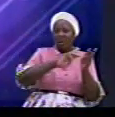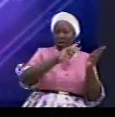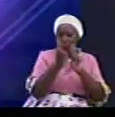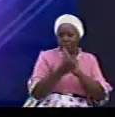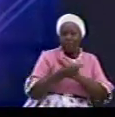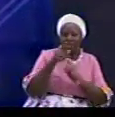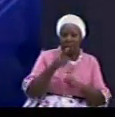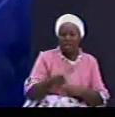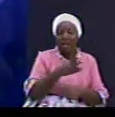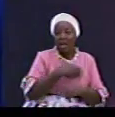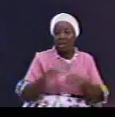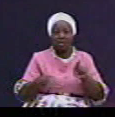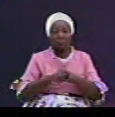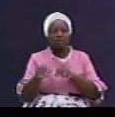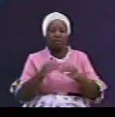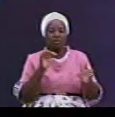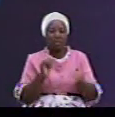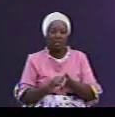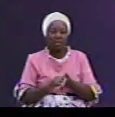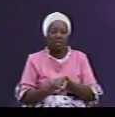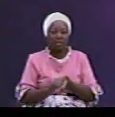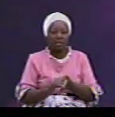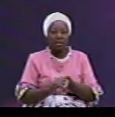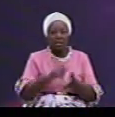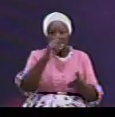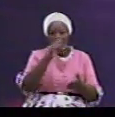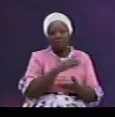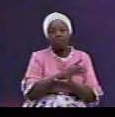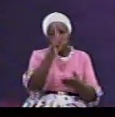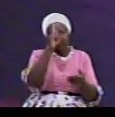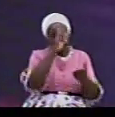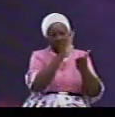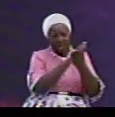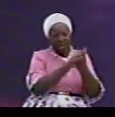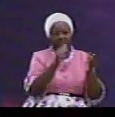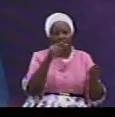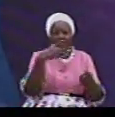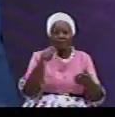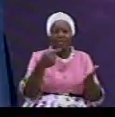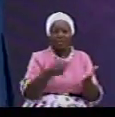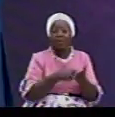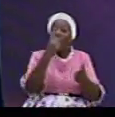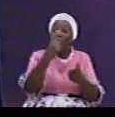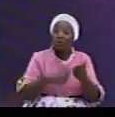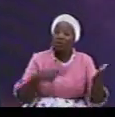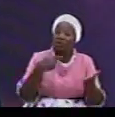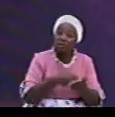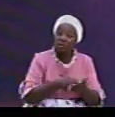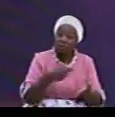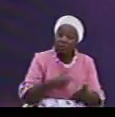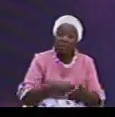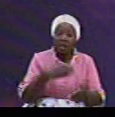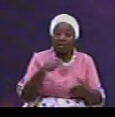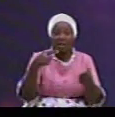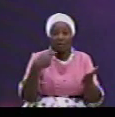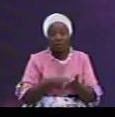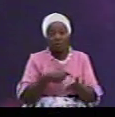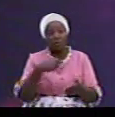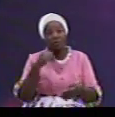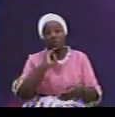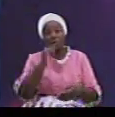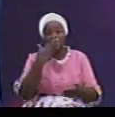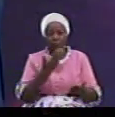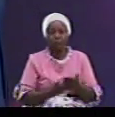as you do that, believe the gospel. What's gospel? The gospel is good